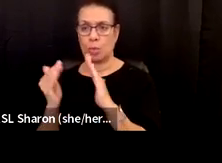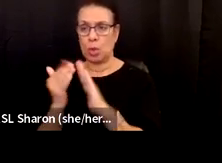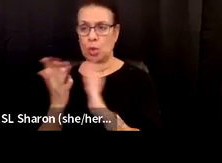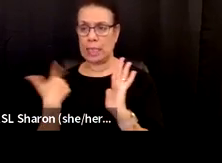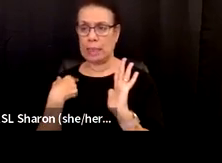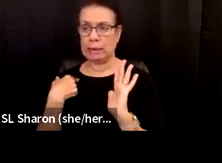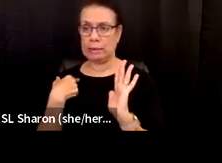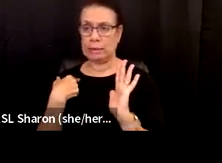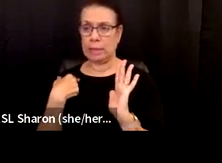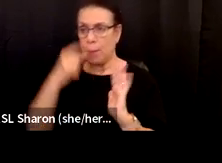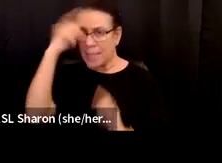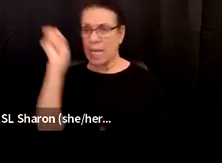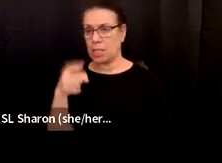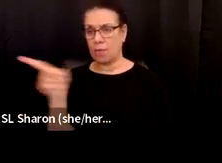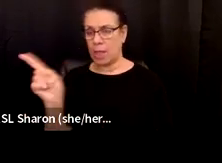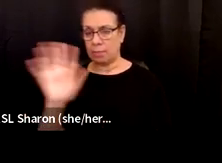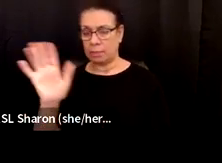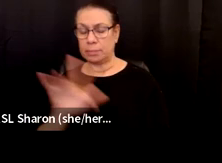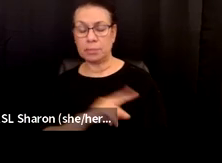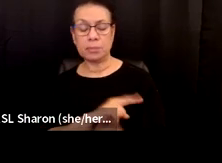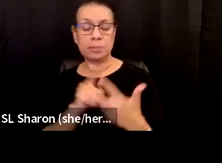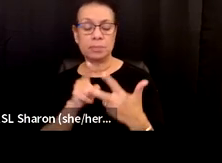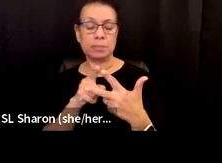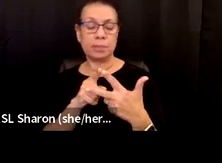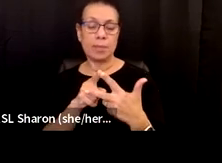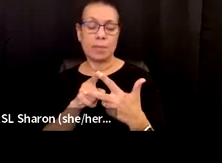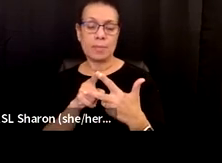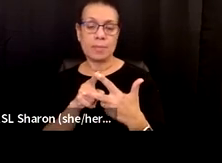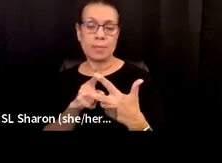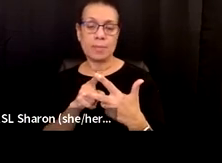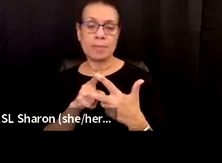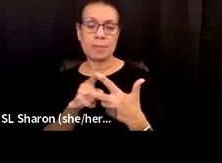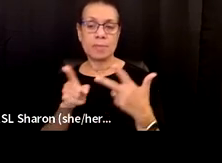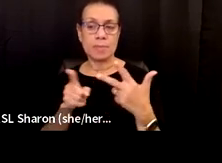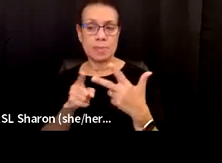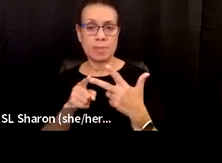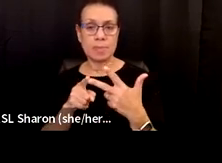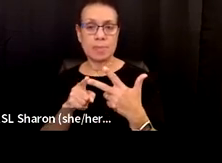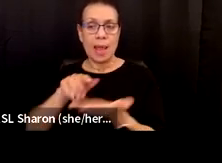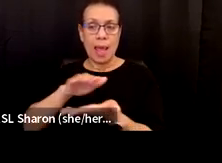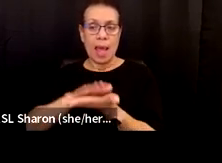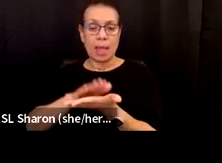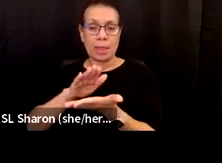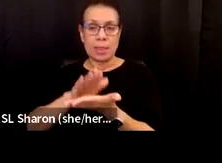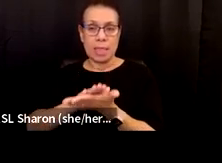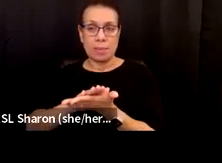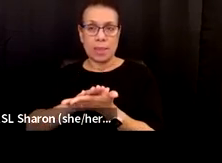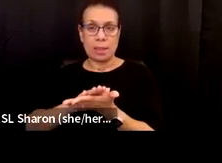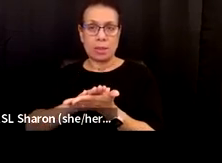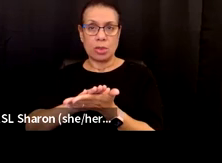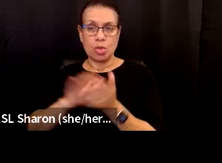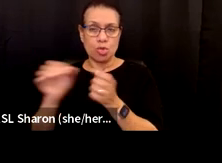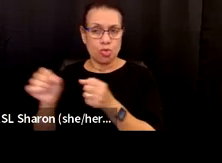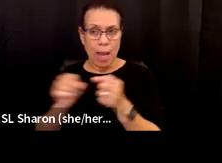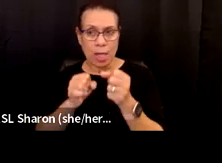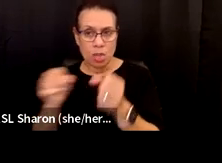i hope becomes clear toward the end of the presentation is the way that the academic strategy and our vision for what teaching and